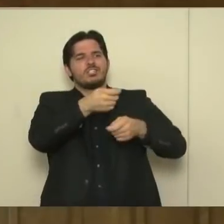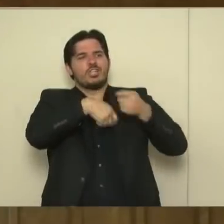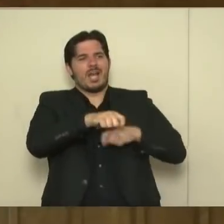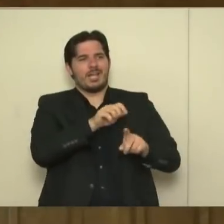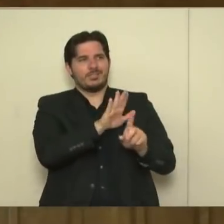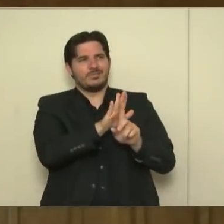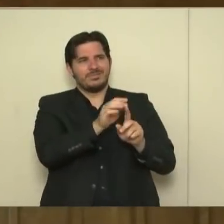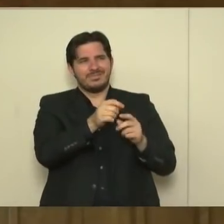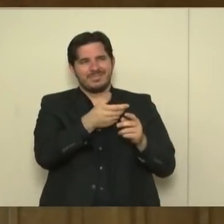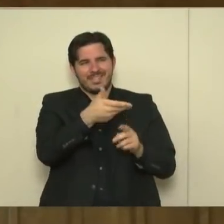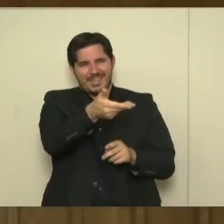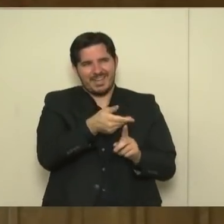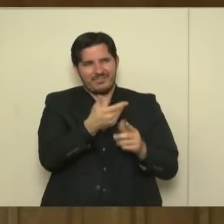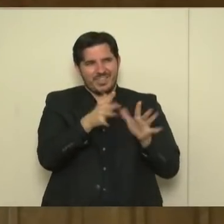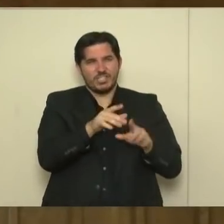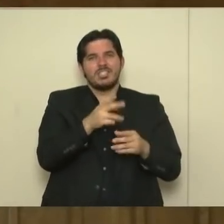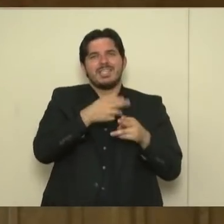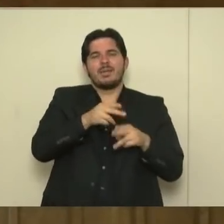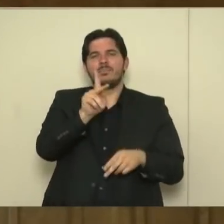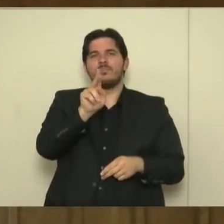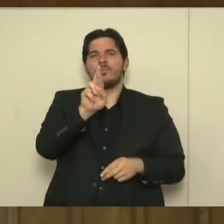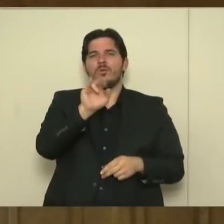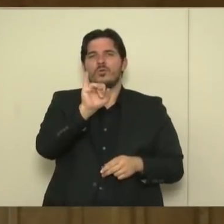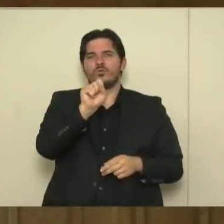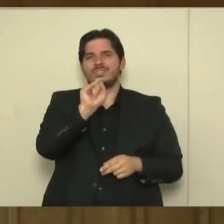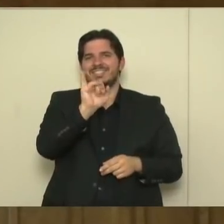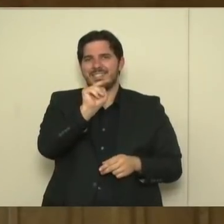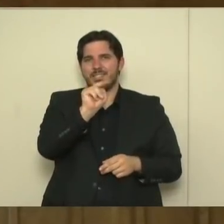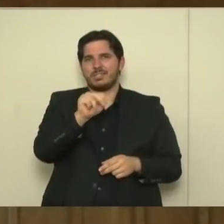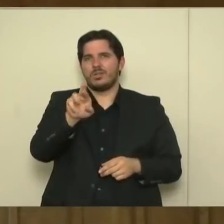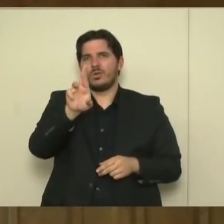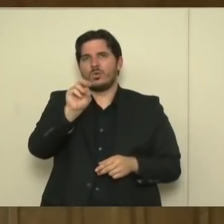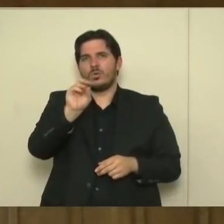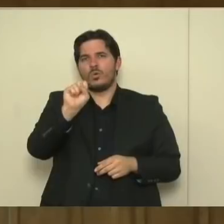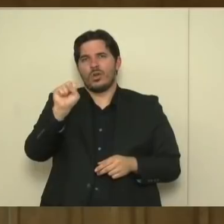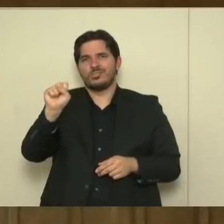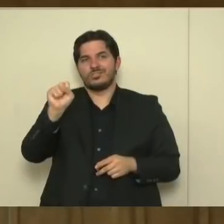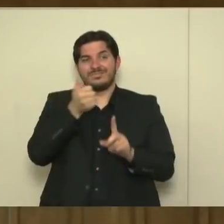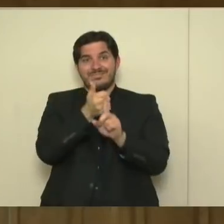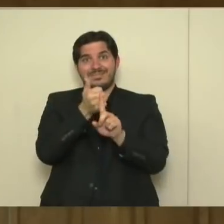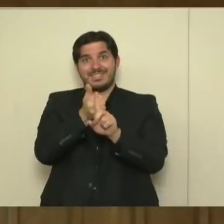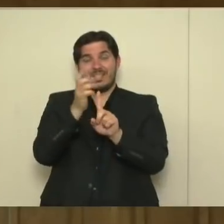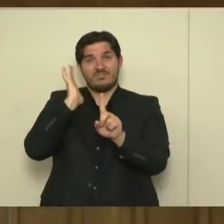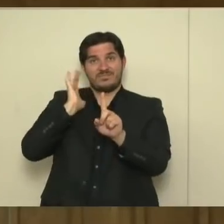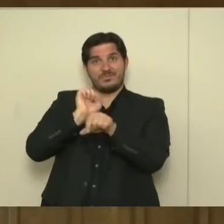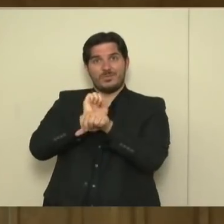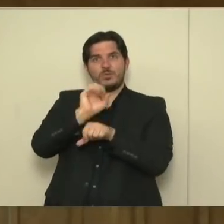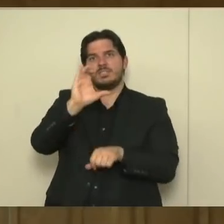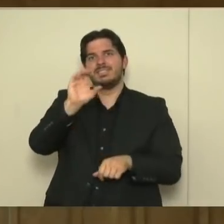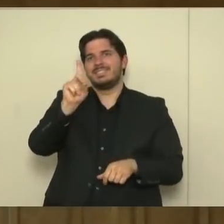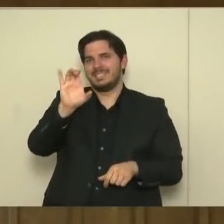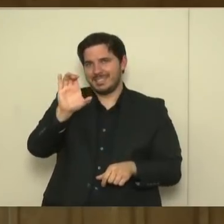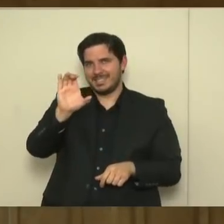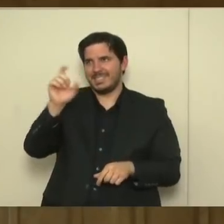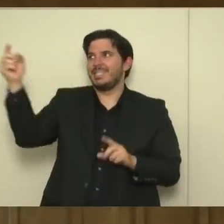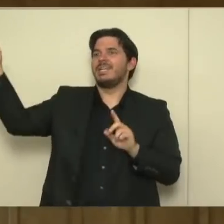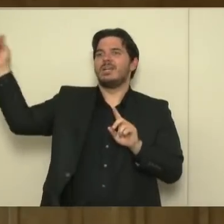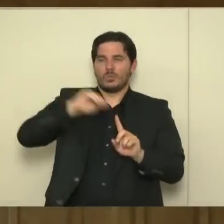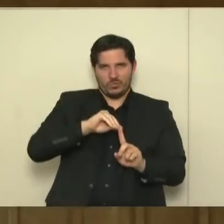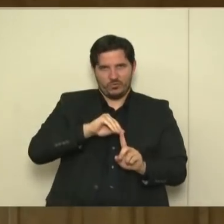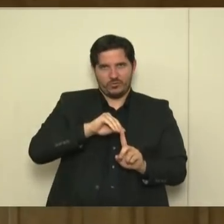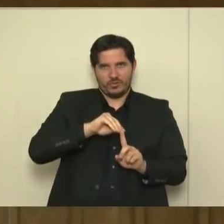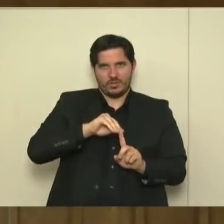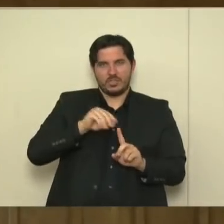is Christine Ross. She comes to us from the CDC, has experience with